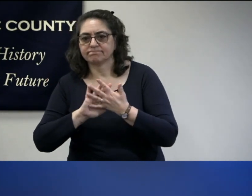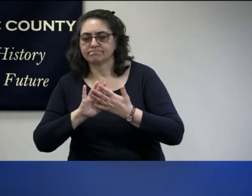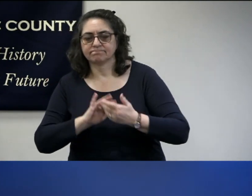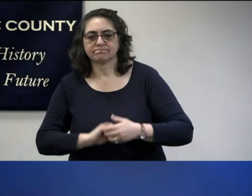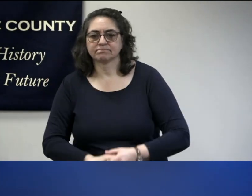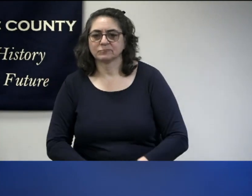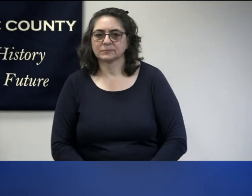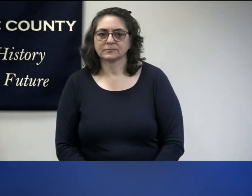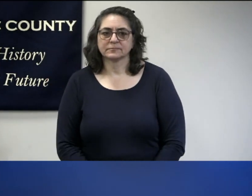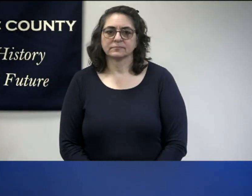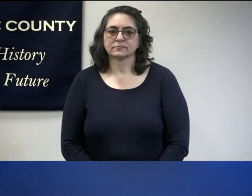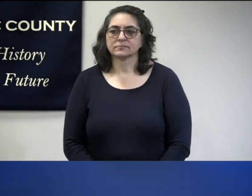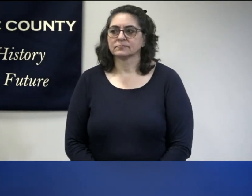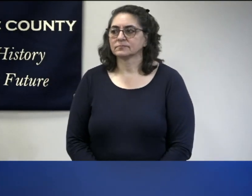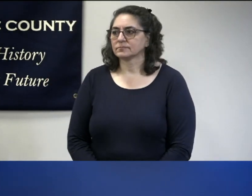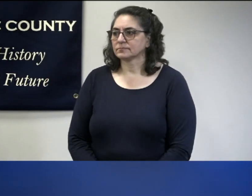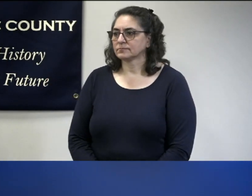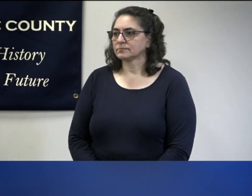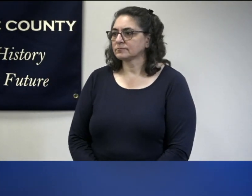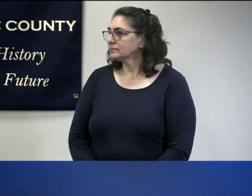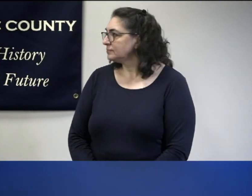share.